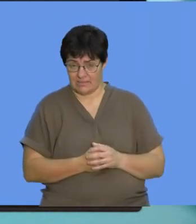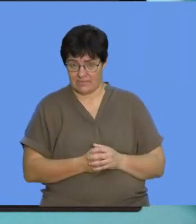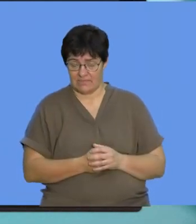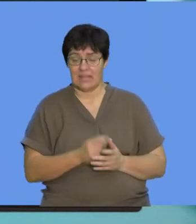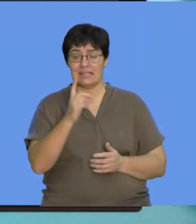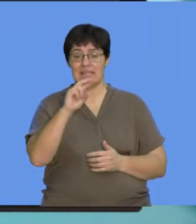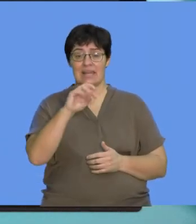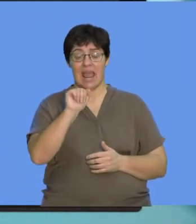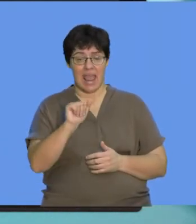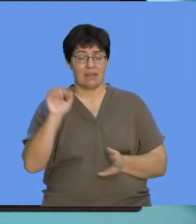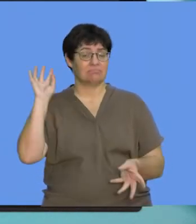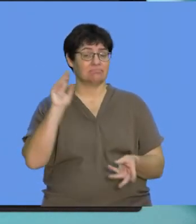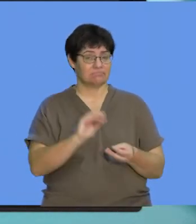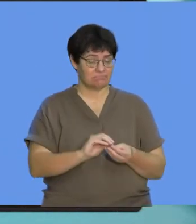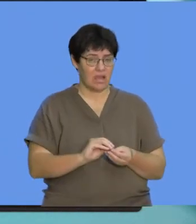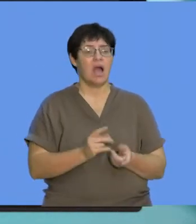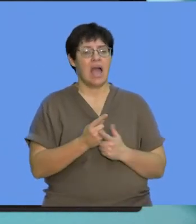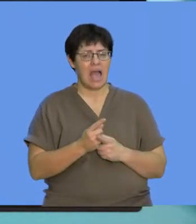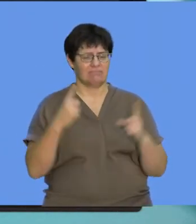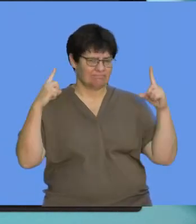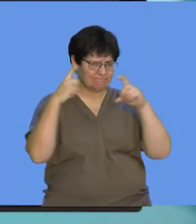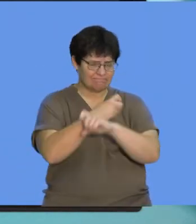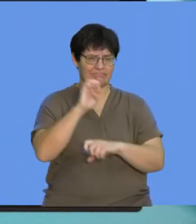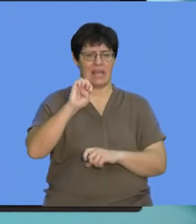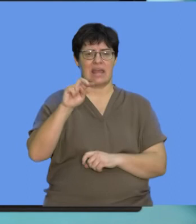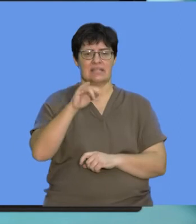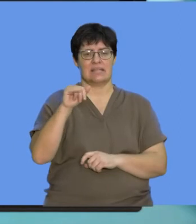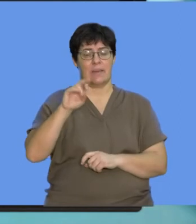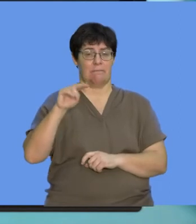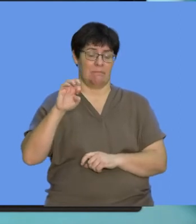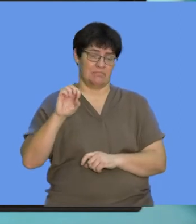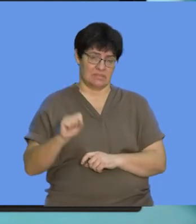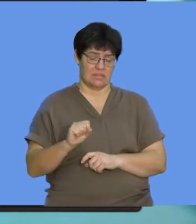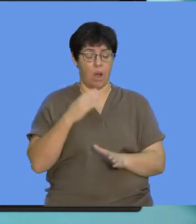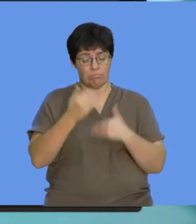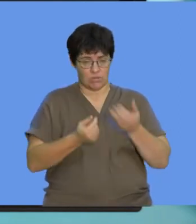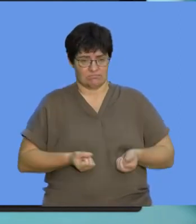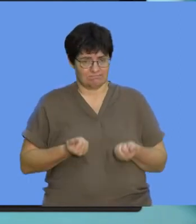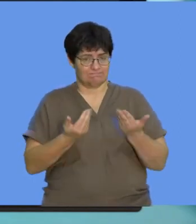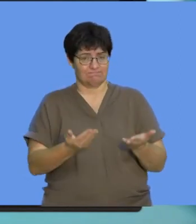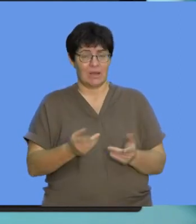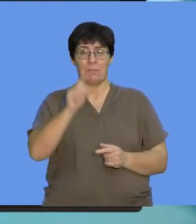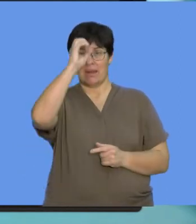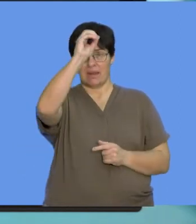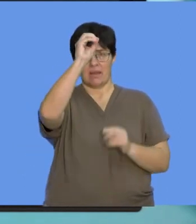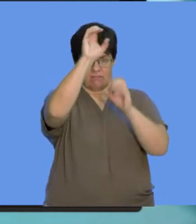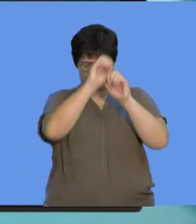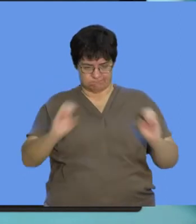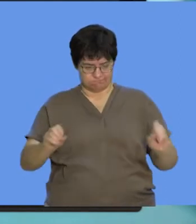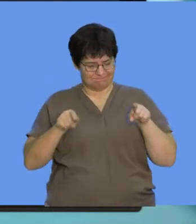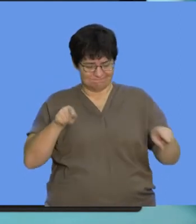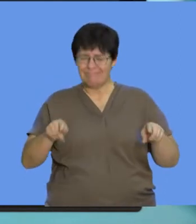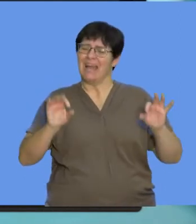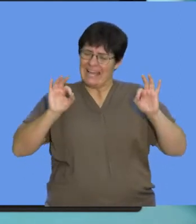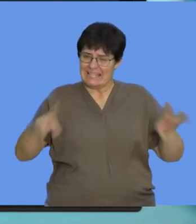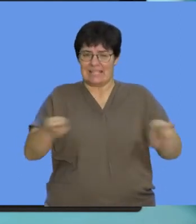As a recap, DNA replication requires a complex series of enzymes that carry out this process to produce exact copies